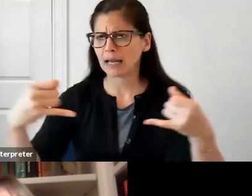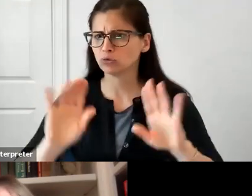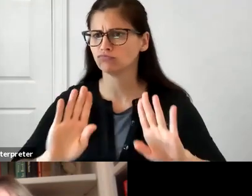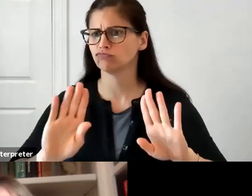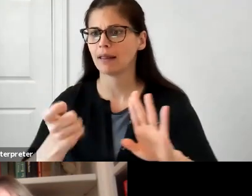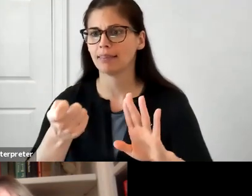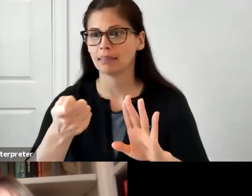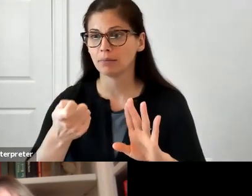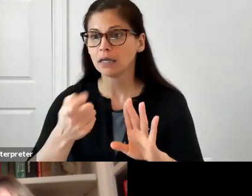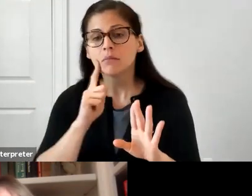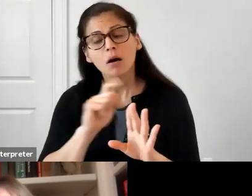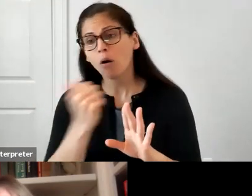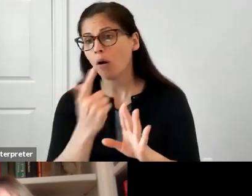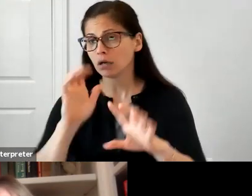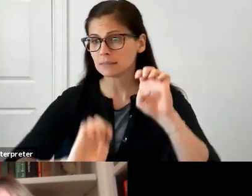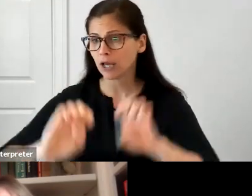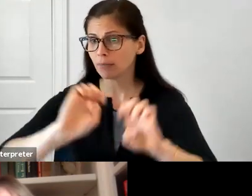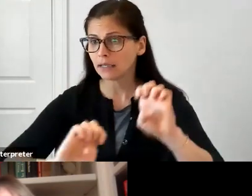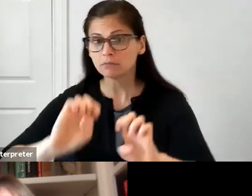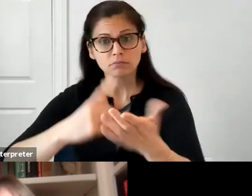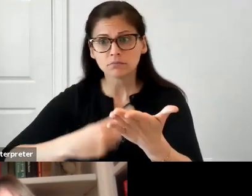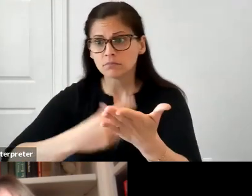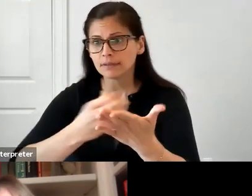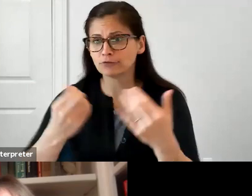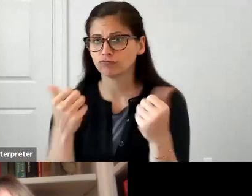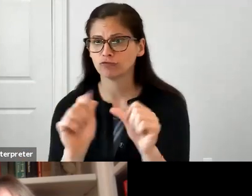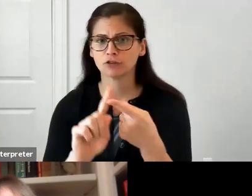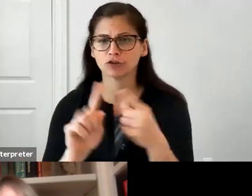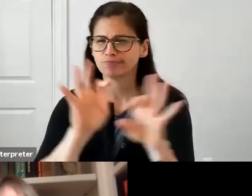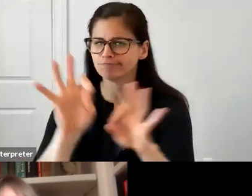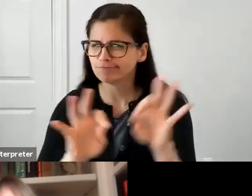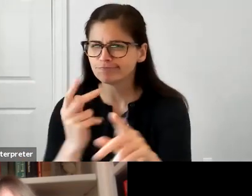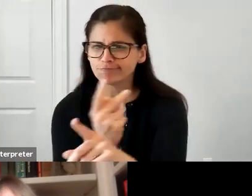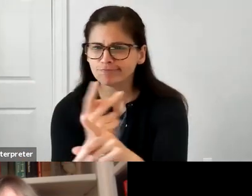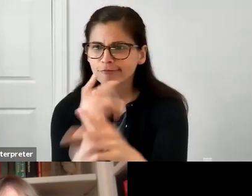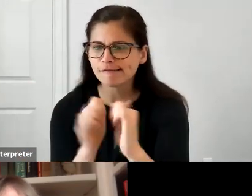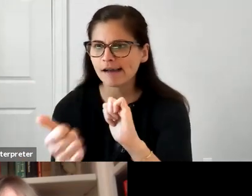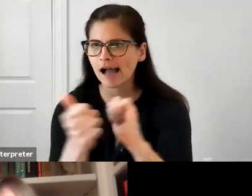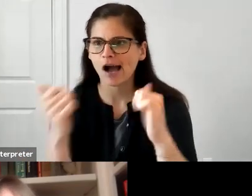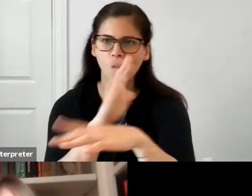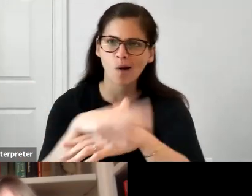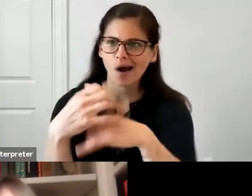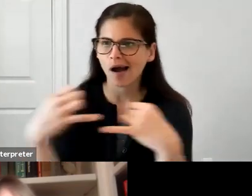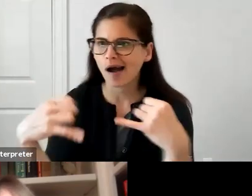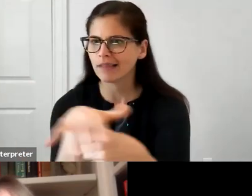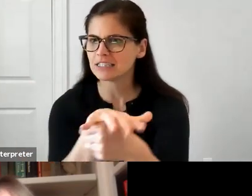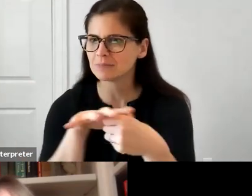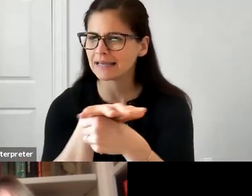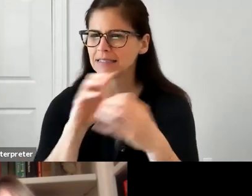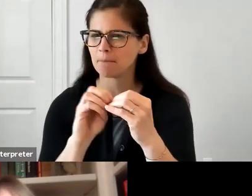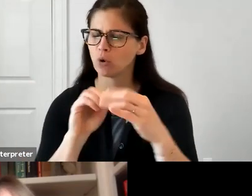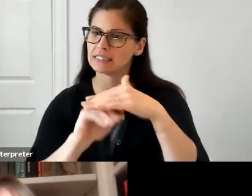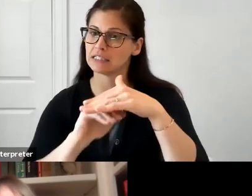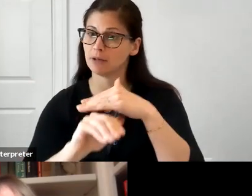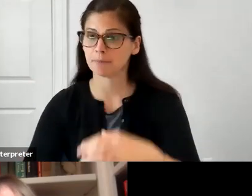little bit, but it's all an experiment sometimes and trying to define how we can make these virtual spaces more